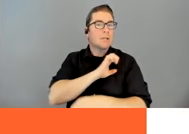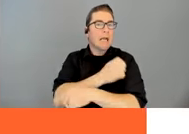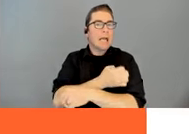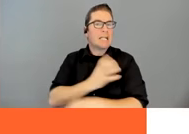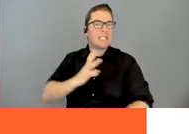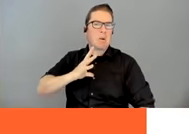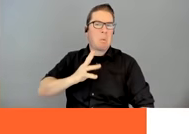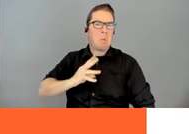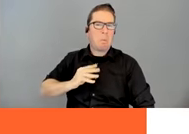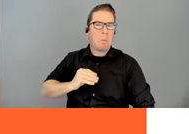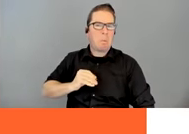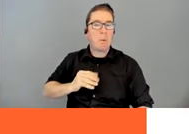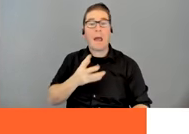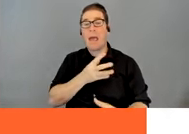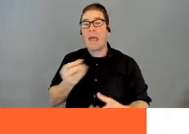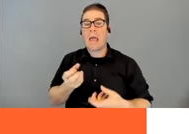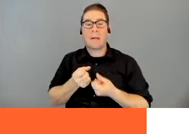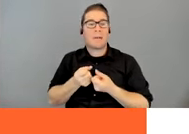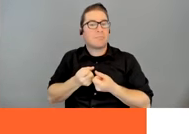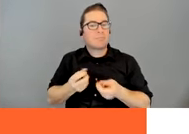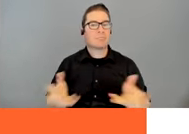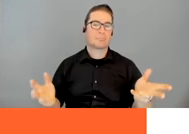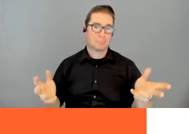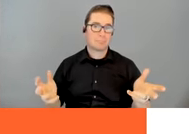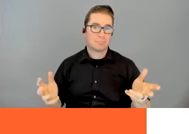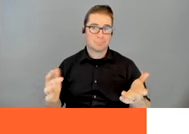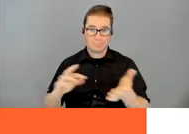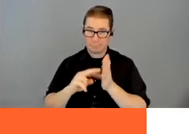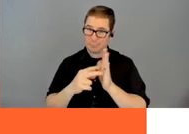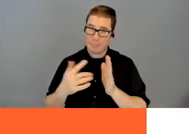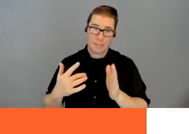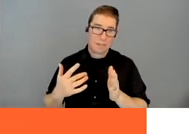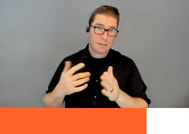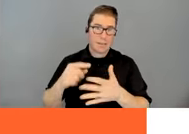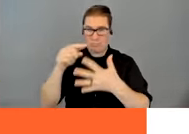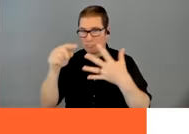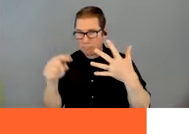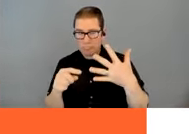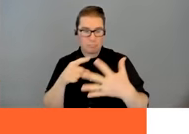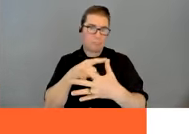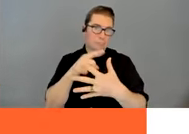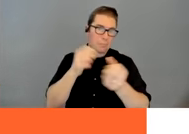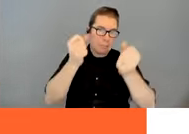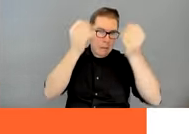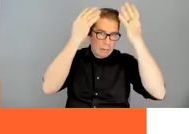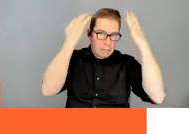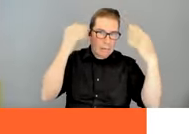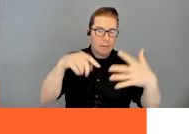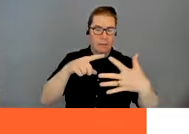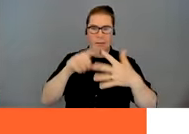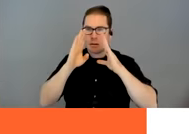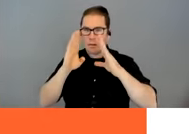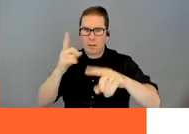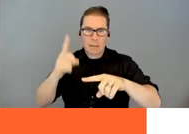exhaustion. This might include feeling overwhelmed, difficulty concentrating, just